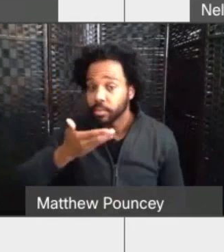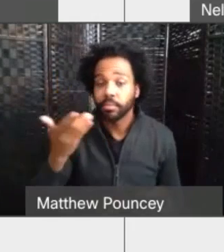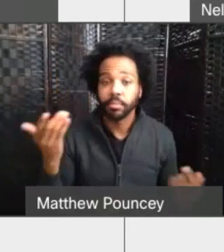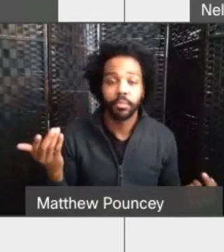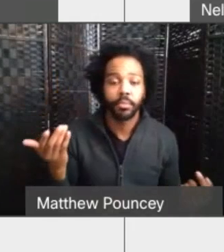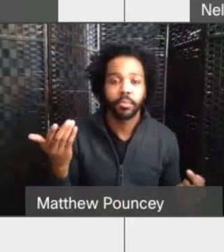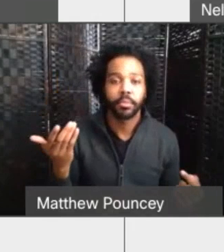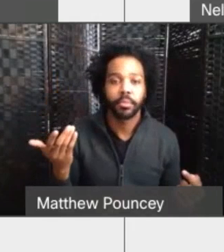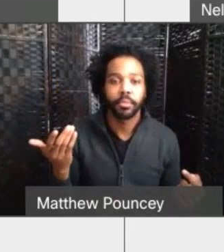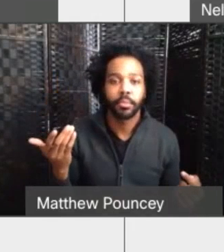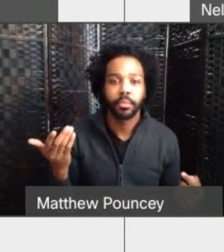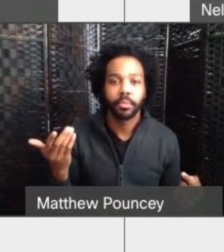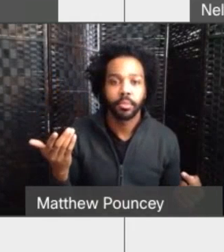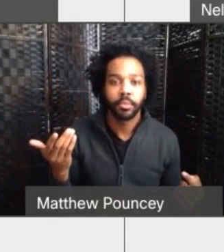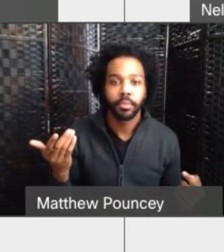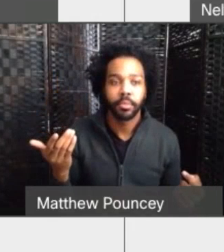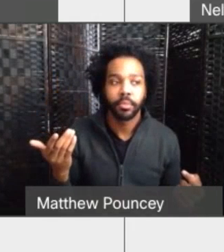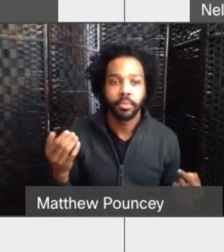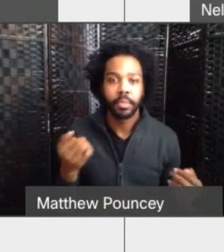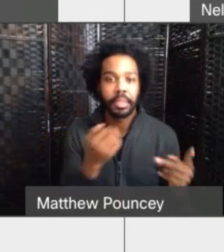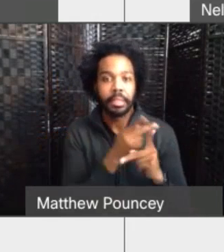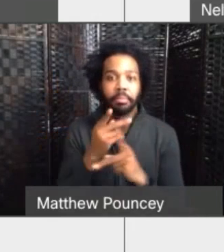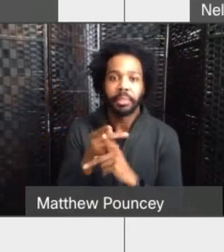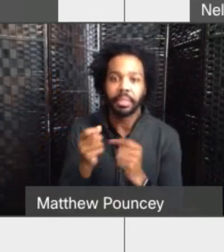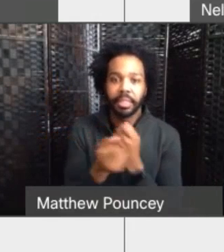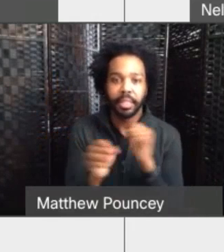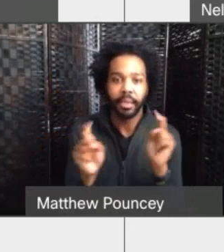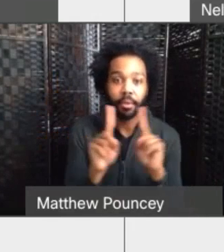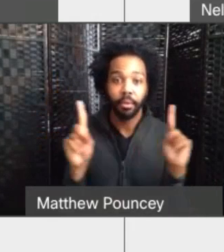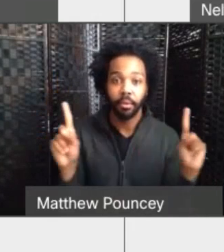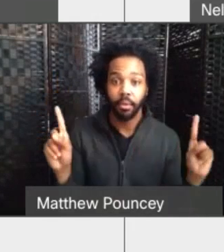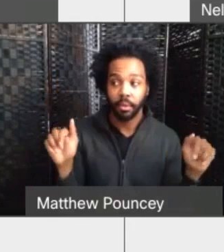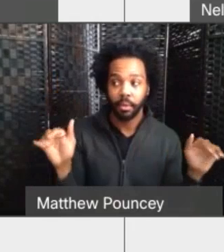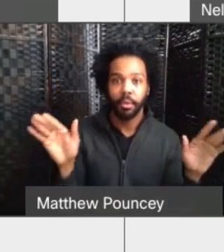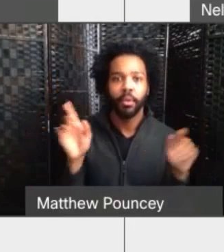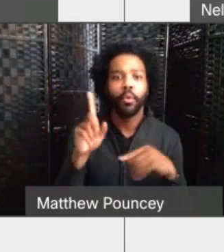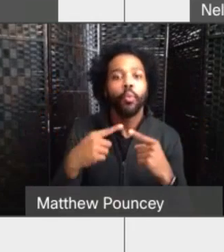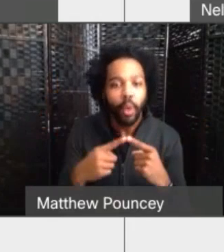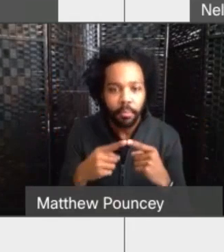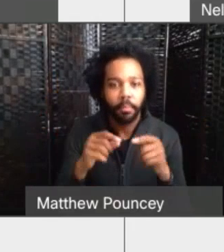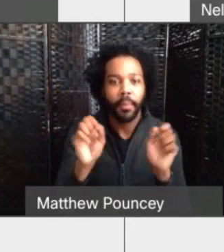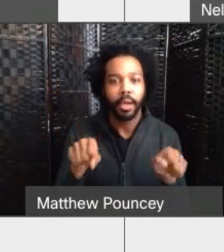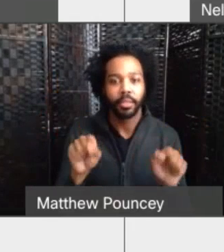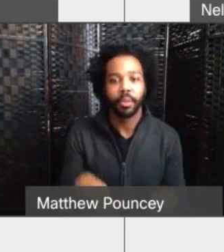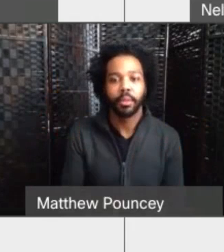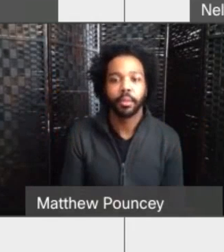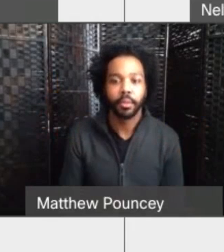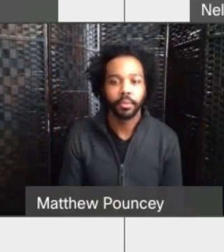So it really maintaining safe physical distance from people when possible. So,